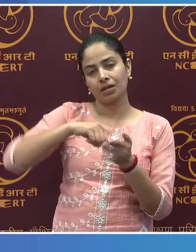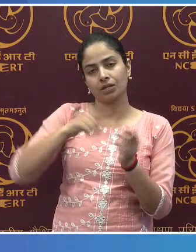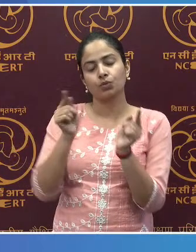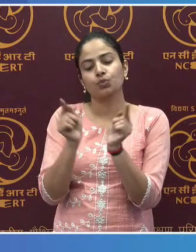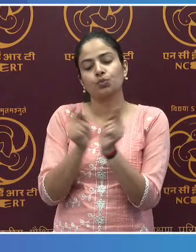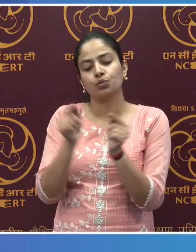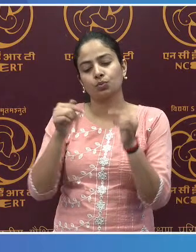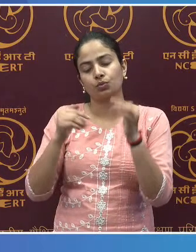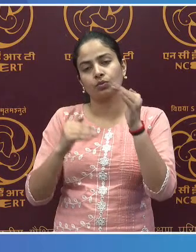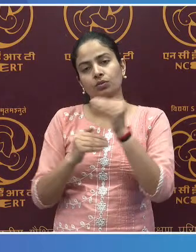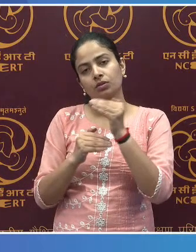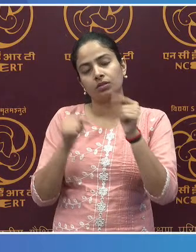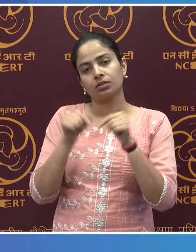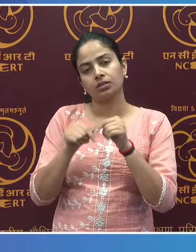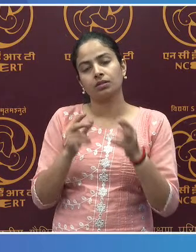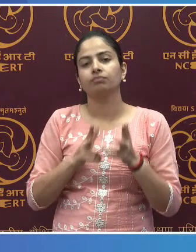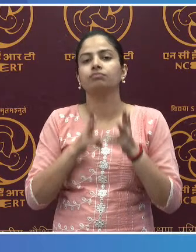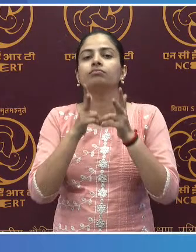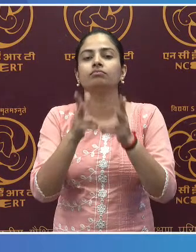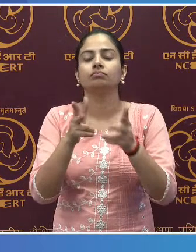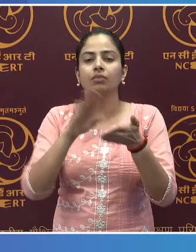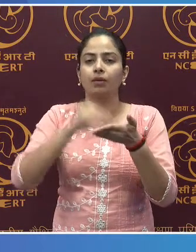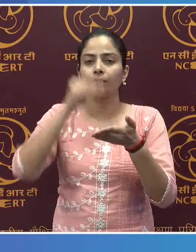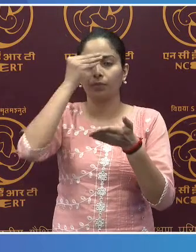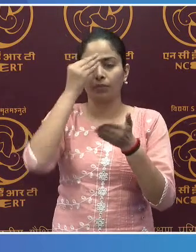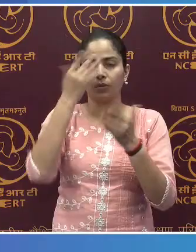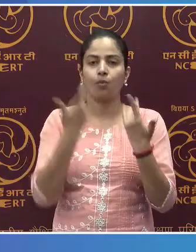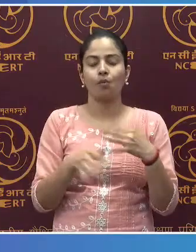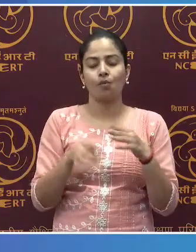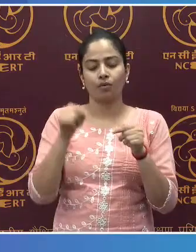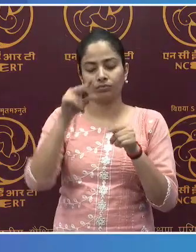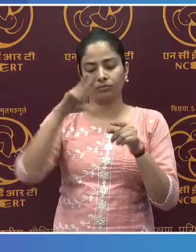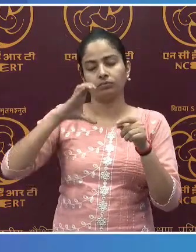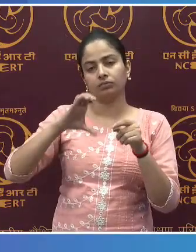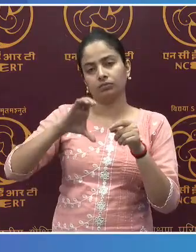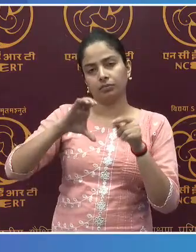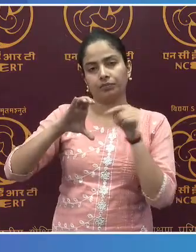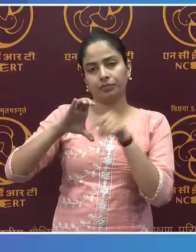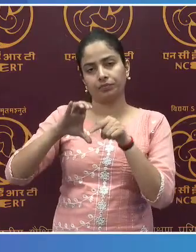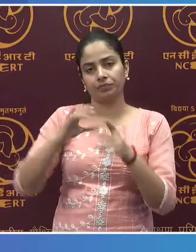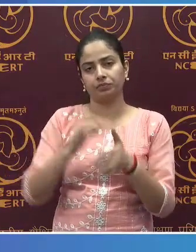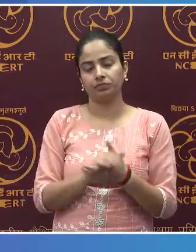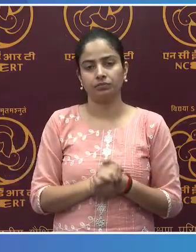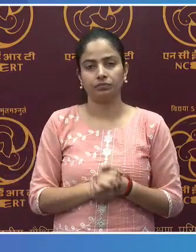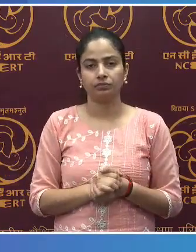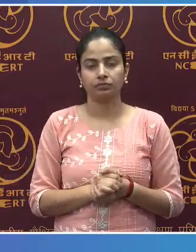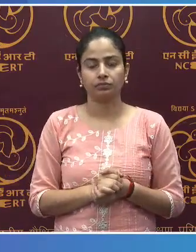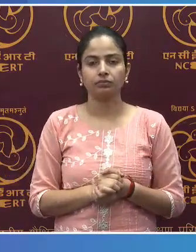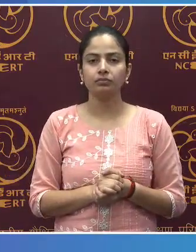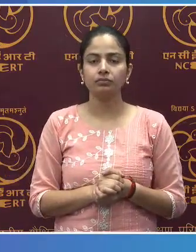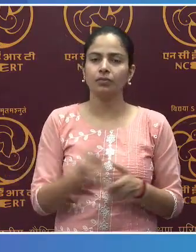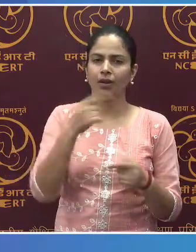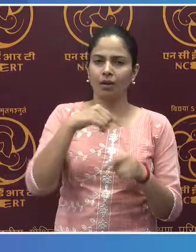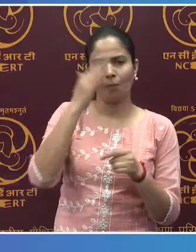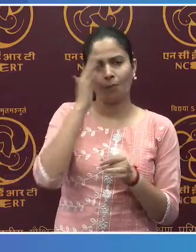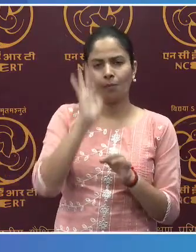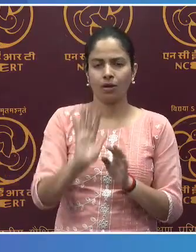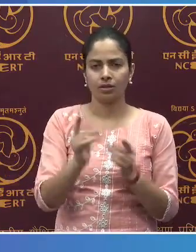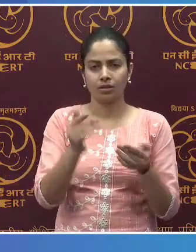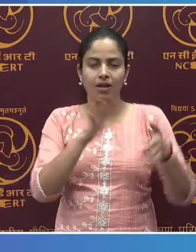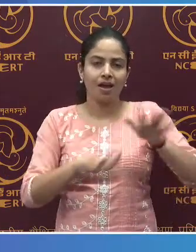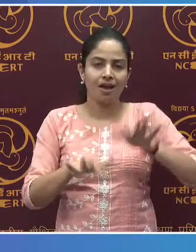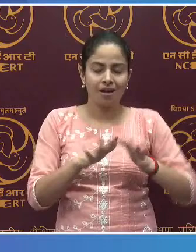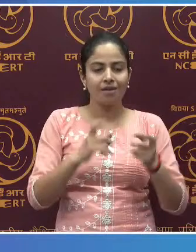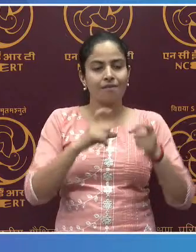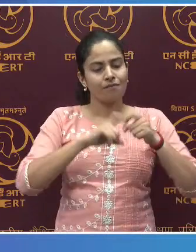the concise summary of this chapter, what we have learned in this chapter. And as you know that questions and activities